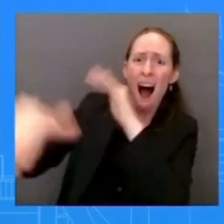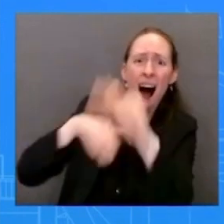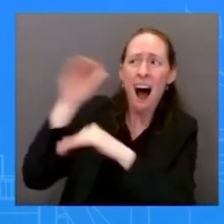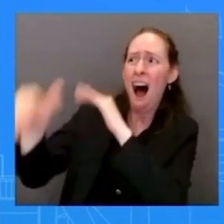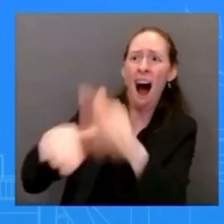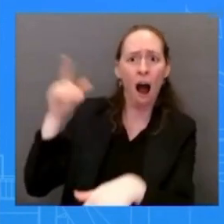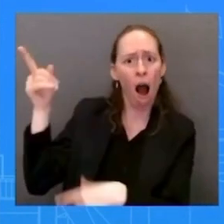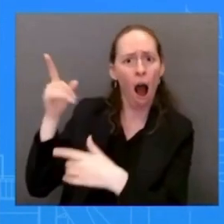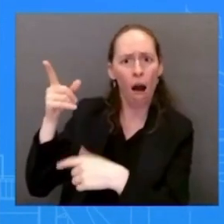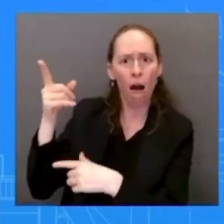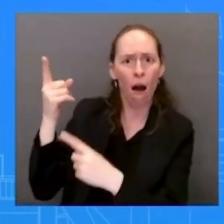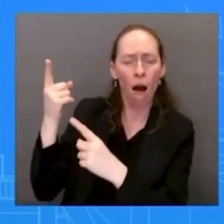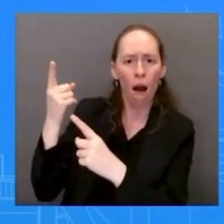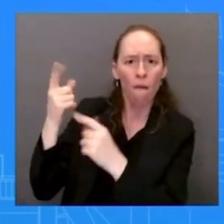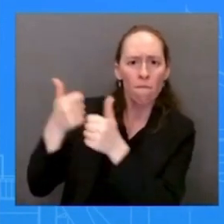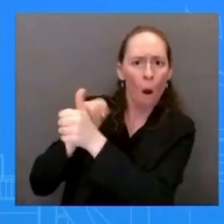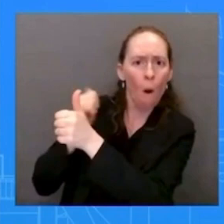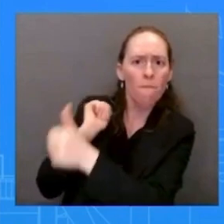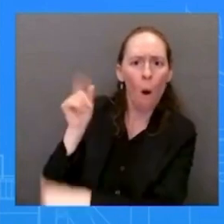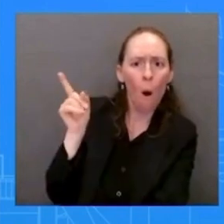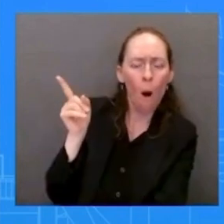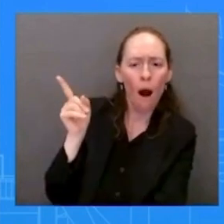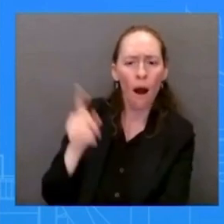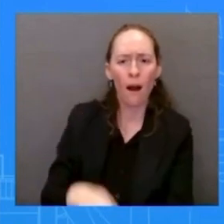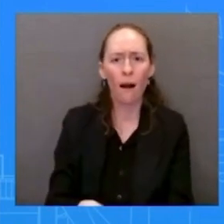he's answered, actually, when he was in California.